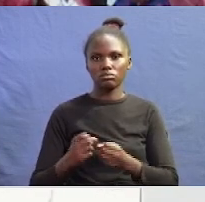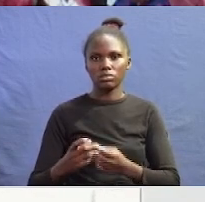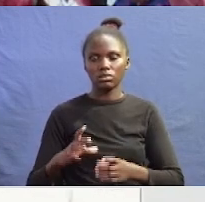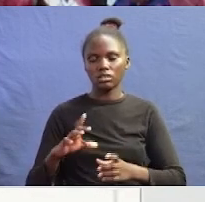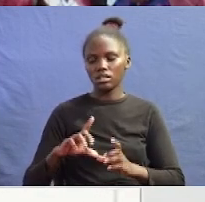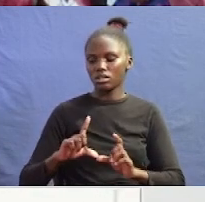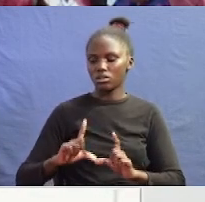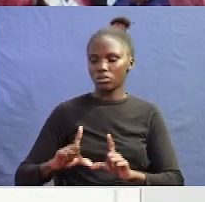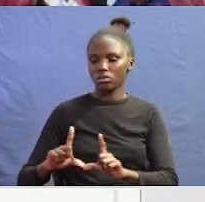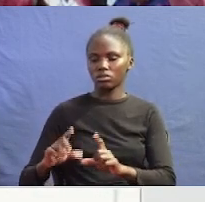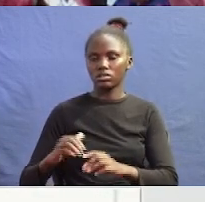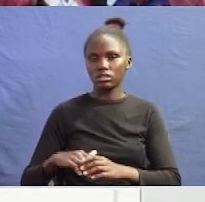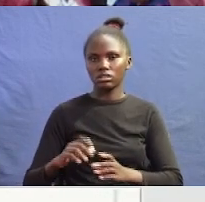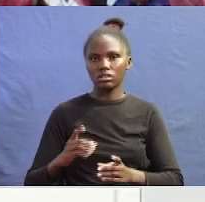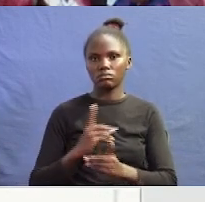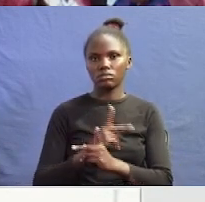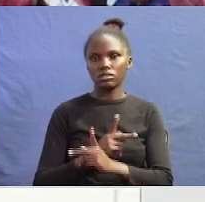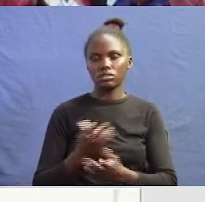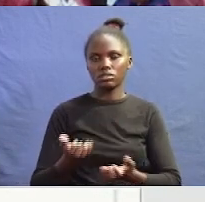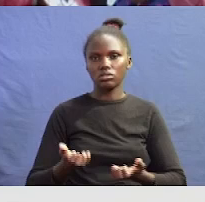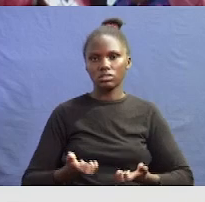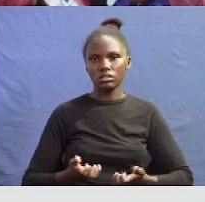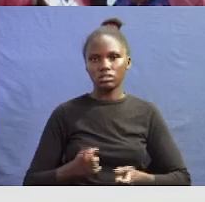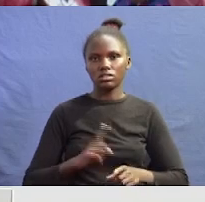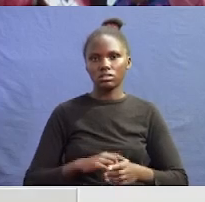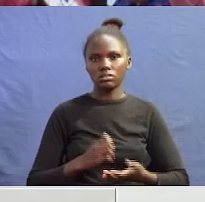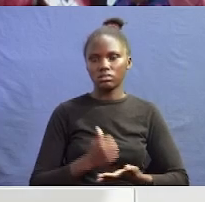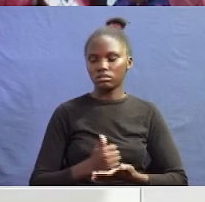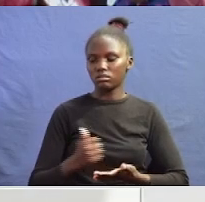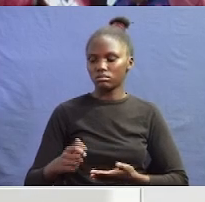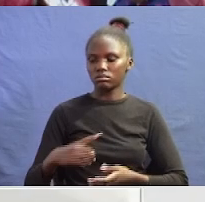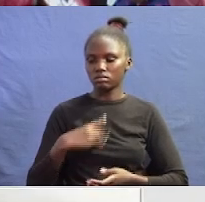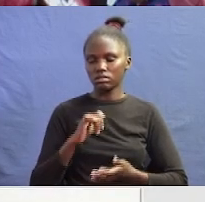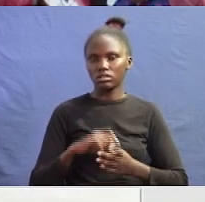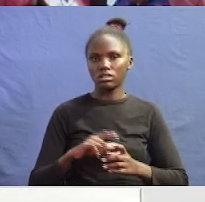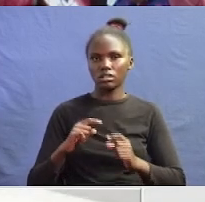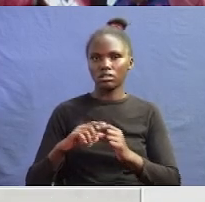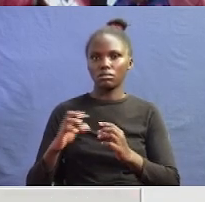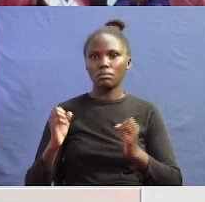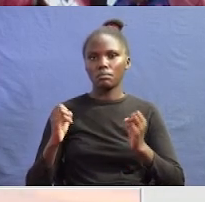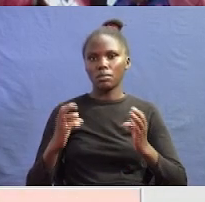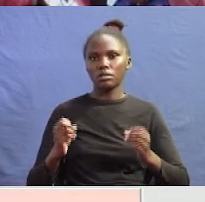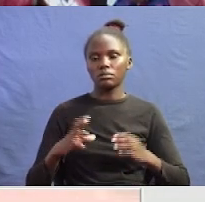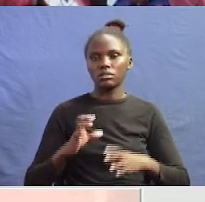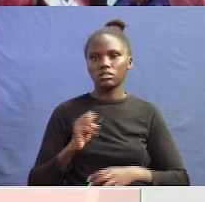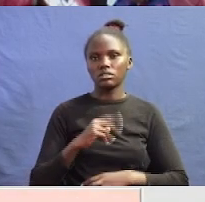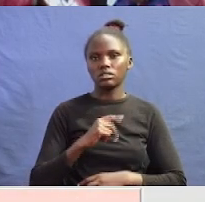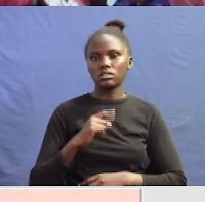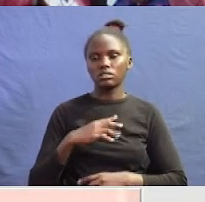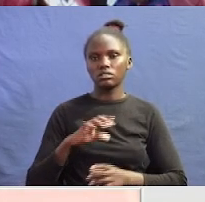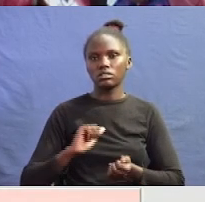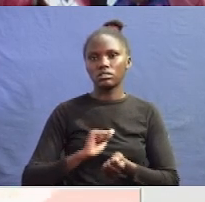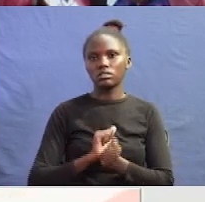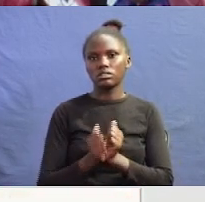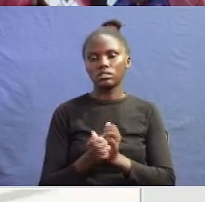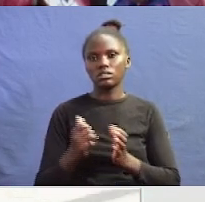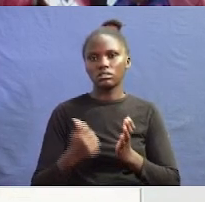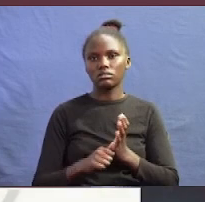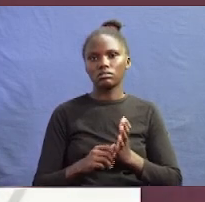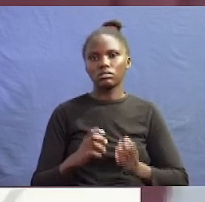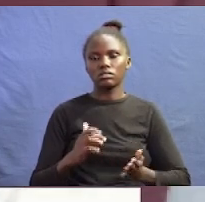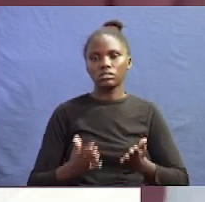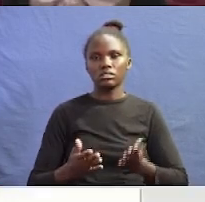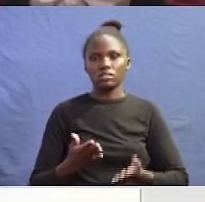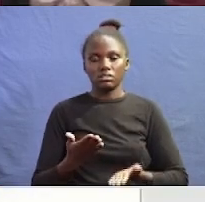oversight, further calling for protection. As the move of the motion, the majority leader Aaron Cheriot termed it a matter of